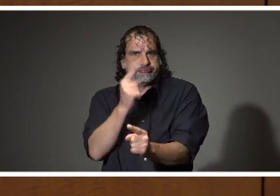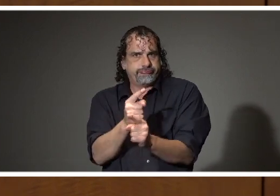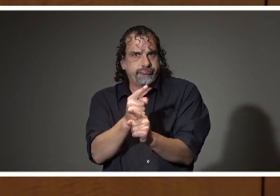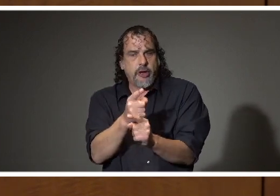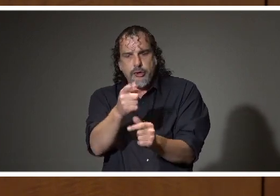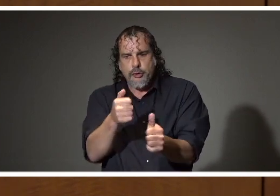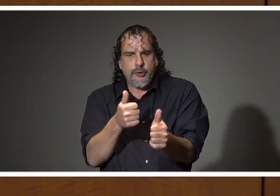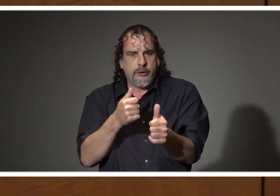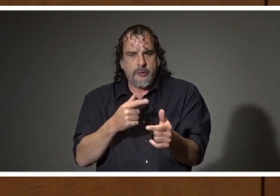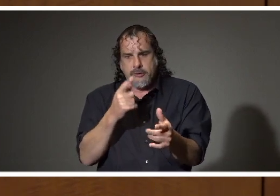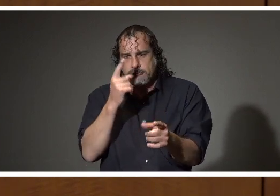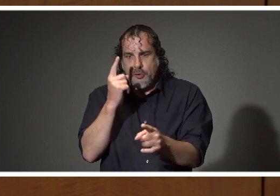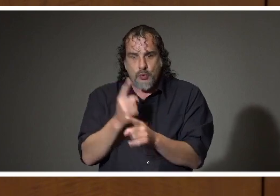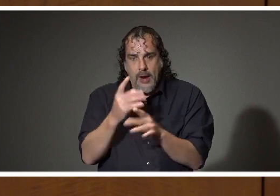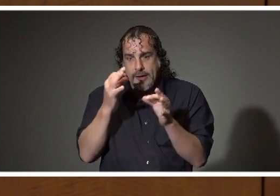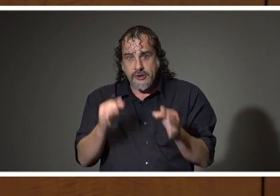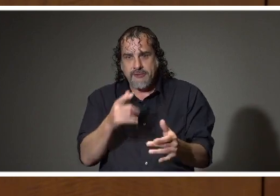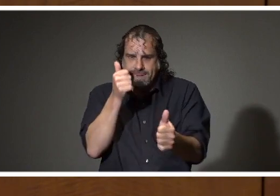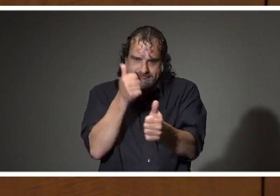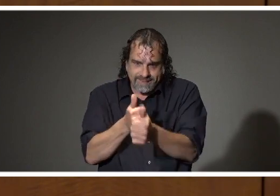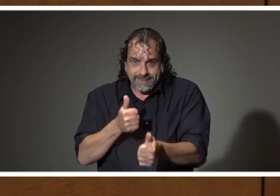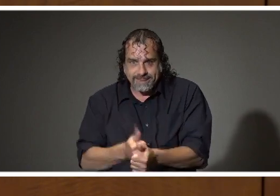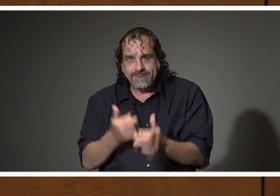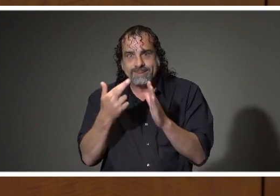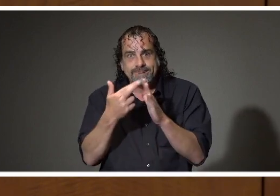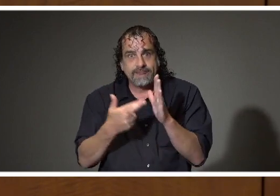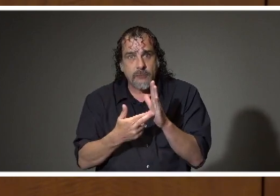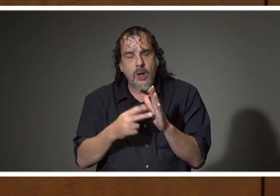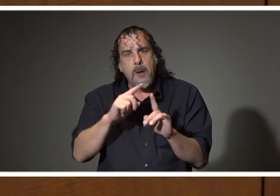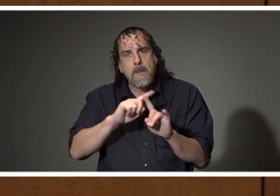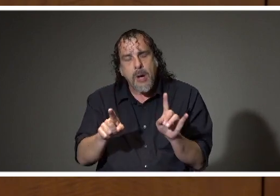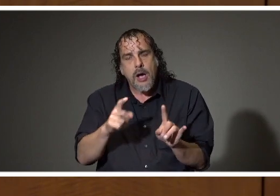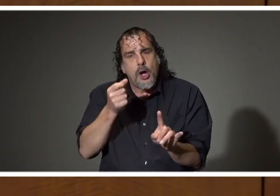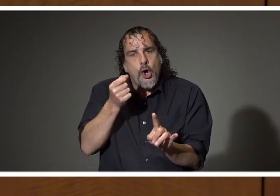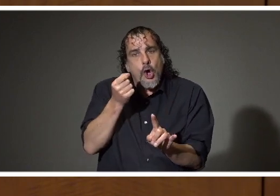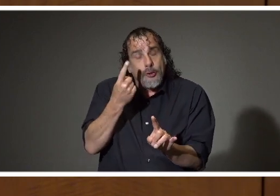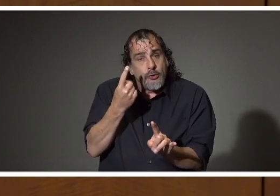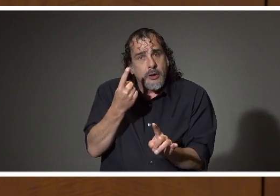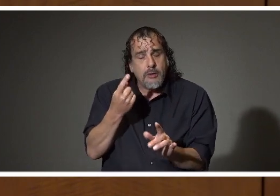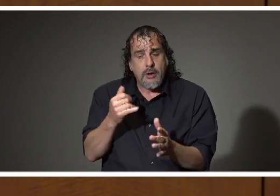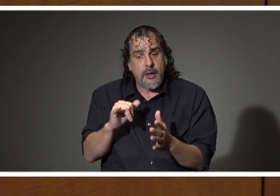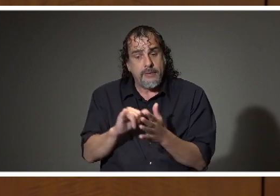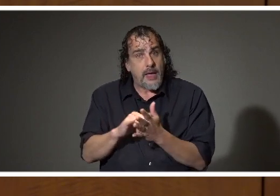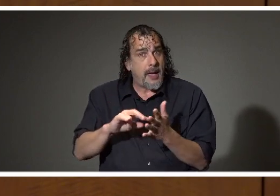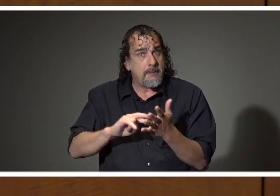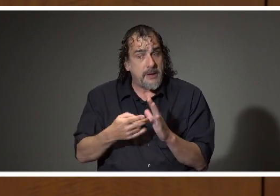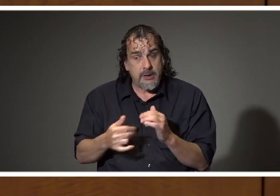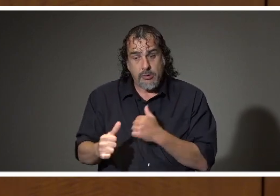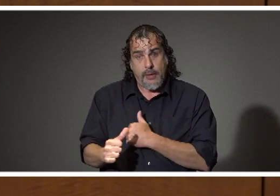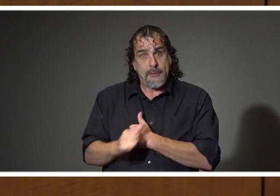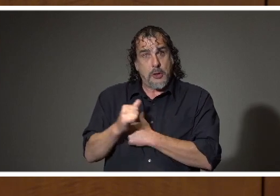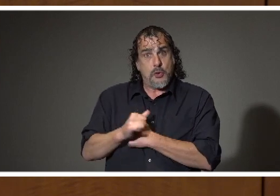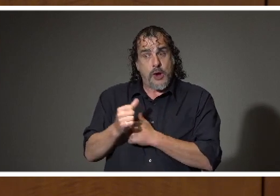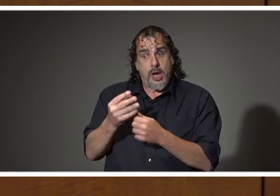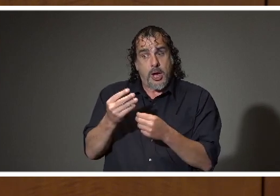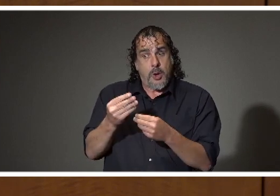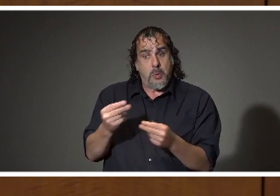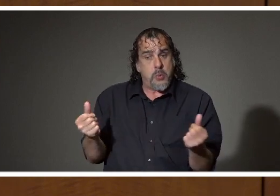made the right decisions. But understand that does not mean that the threat is